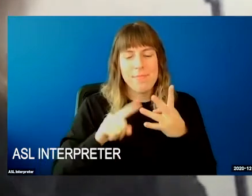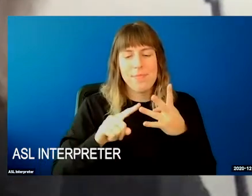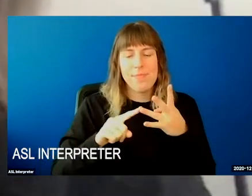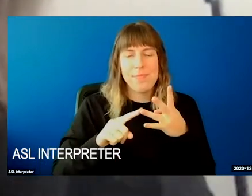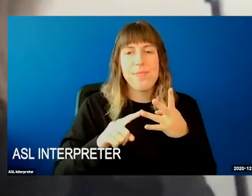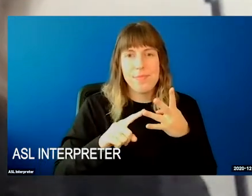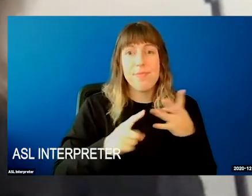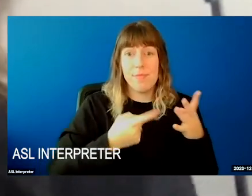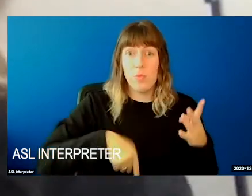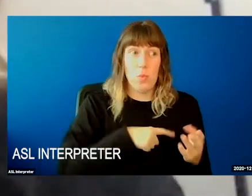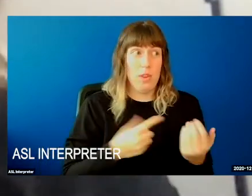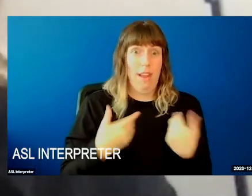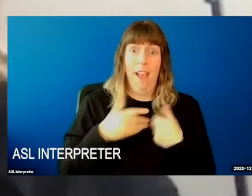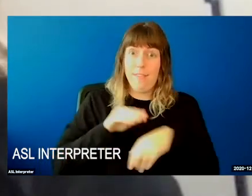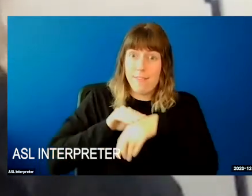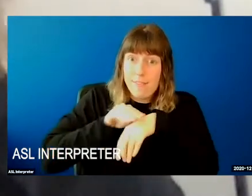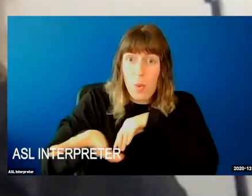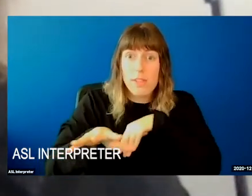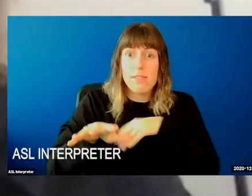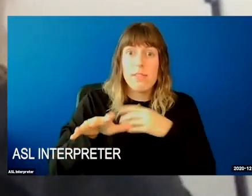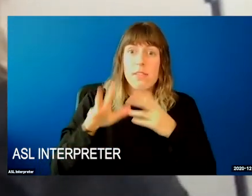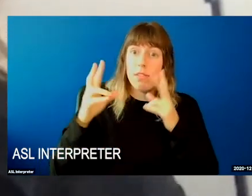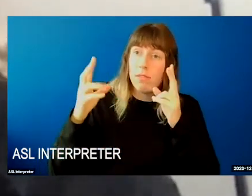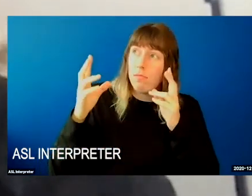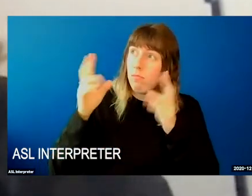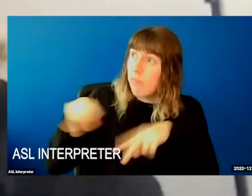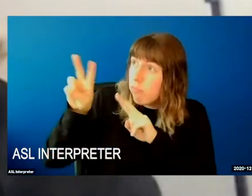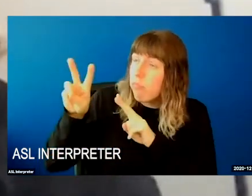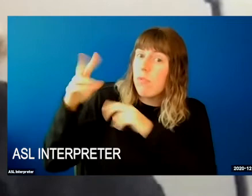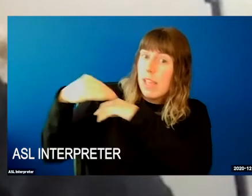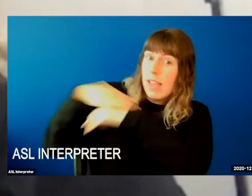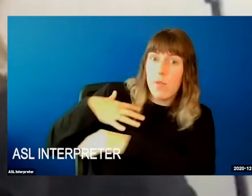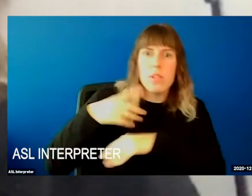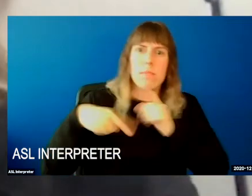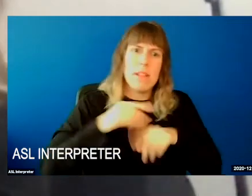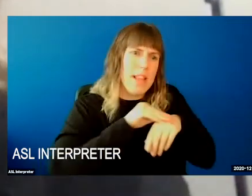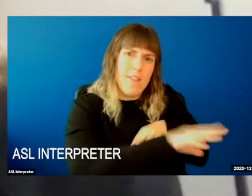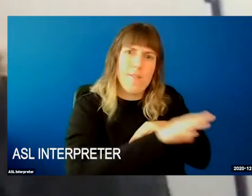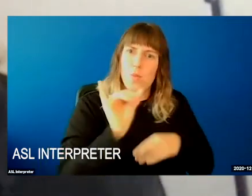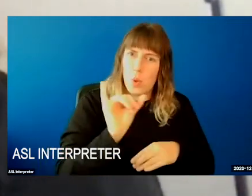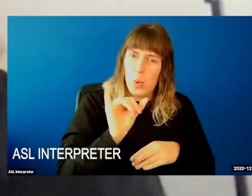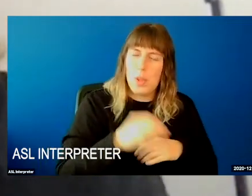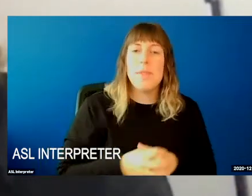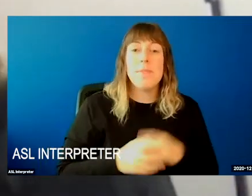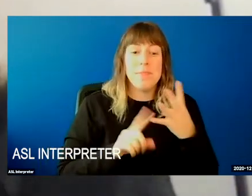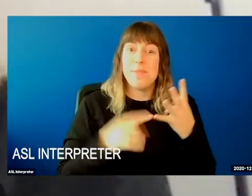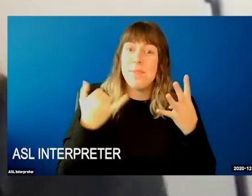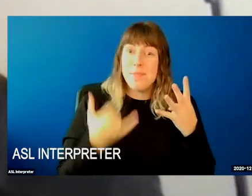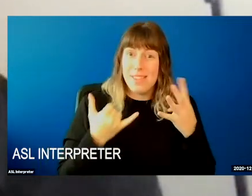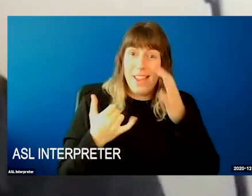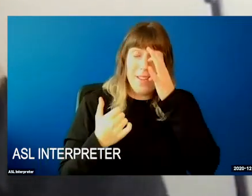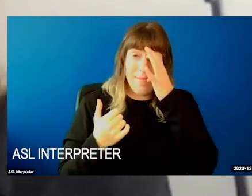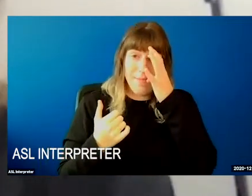have influence, that we have people that we look to for influence and the way that we influence people. And today we're very